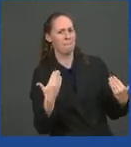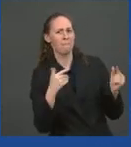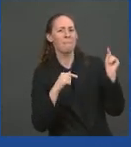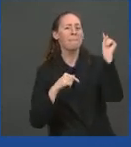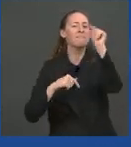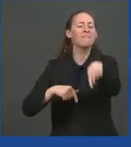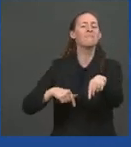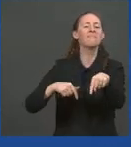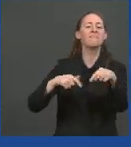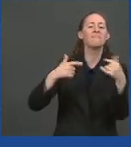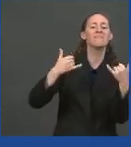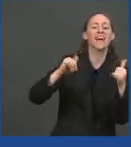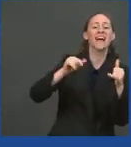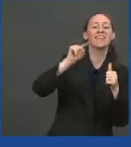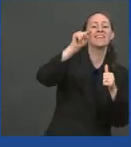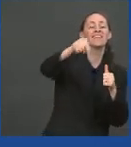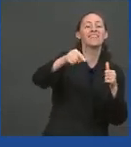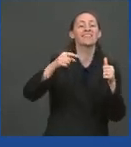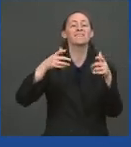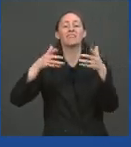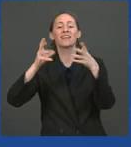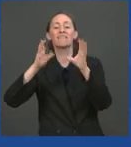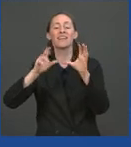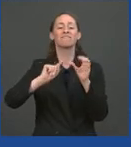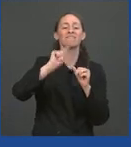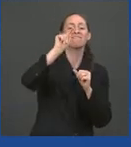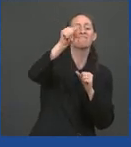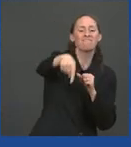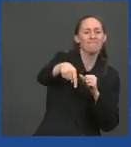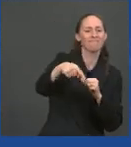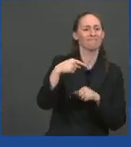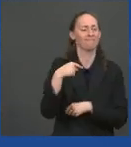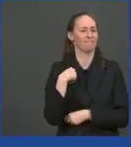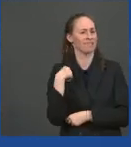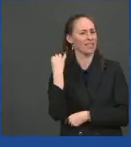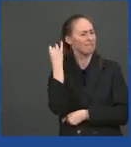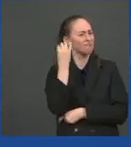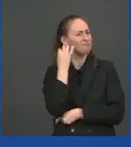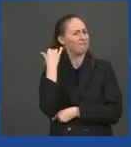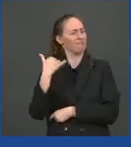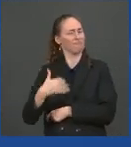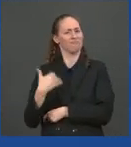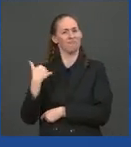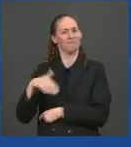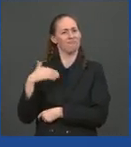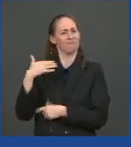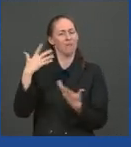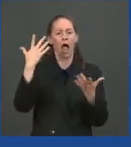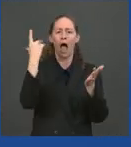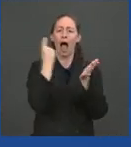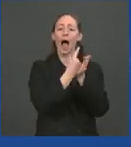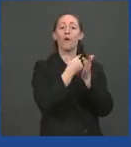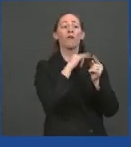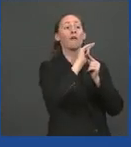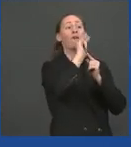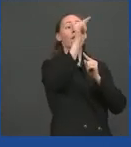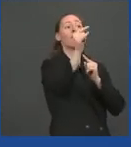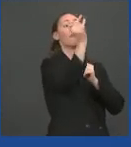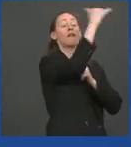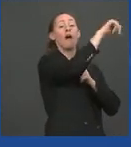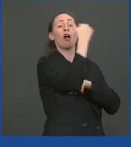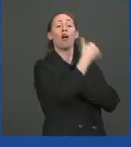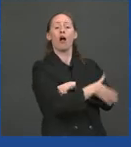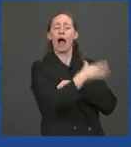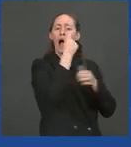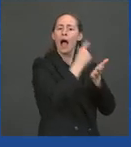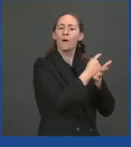thinking to myself, everywhere in the world I go, as I travel the world, basketball. And the best players want to come to America, though, in search